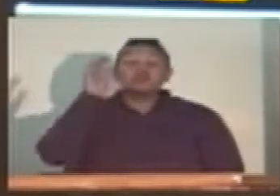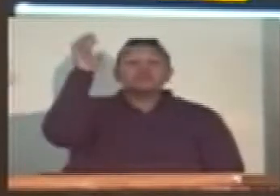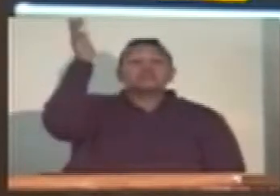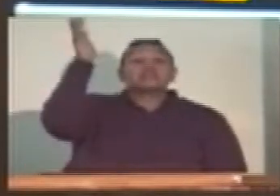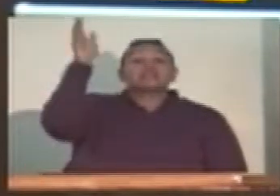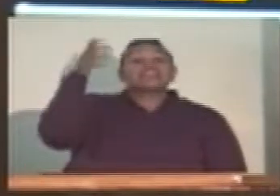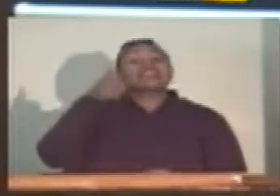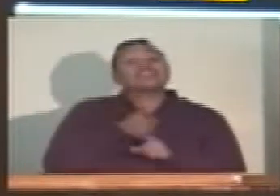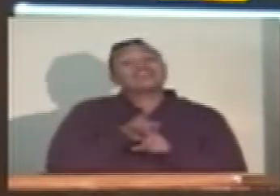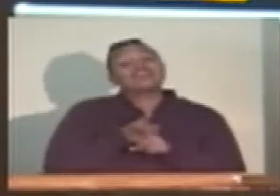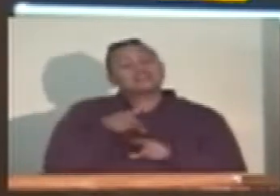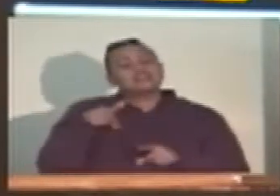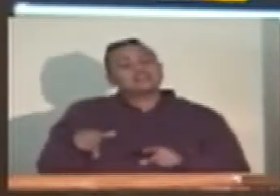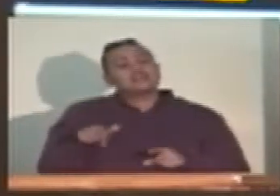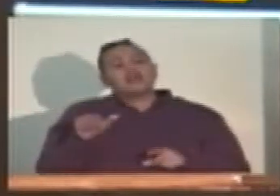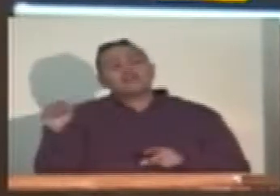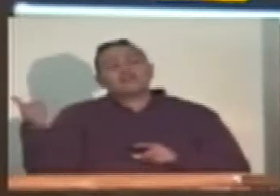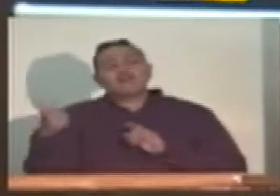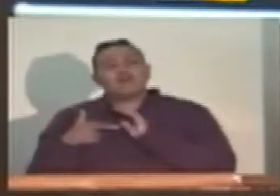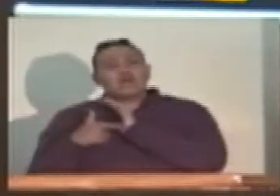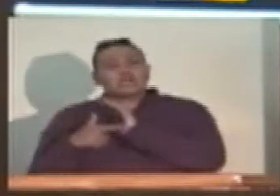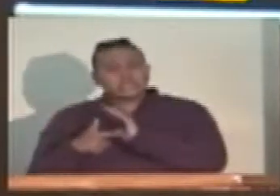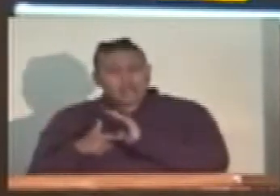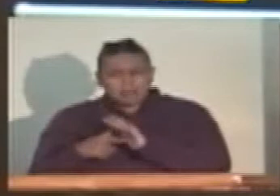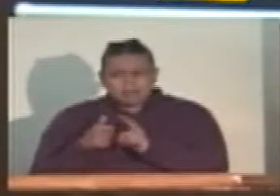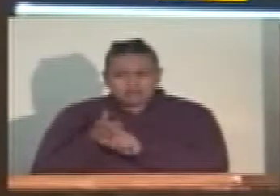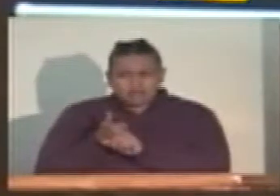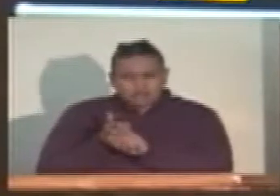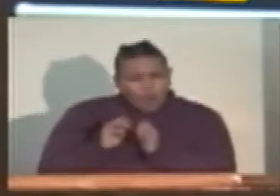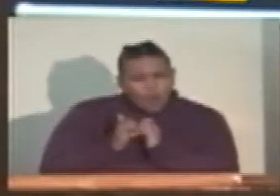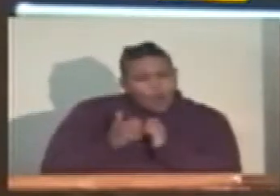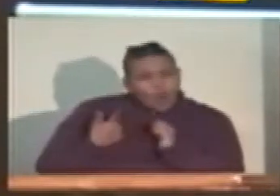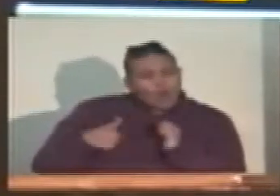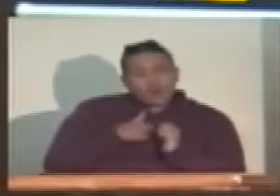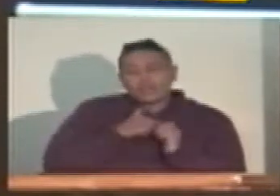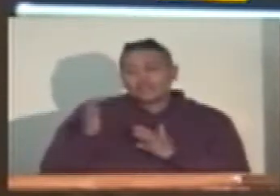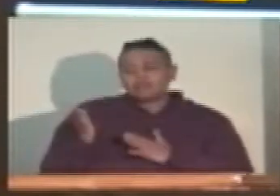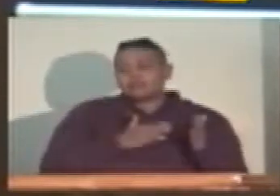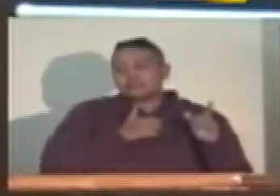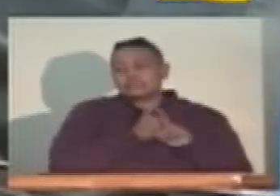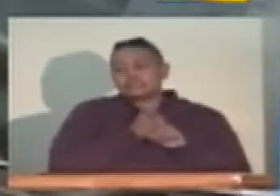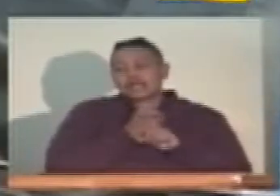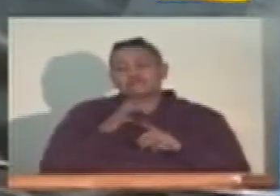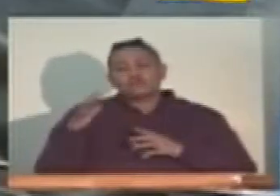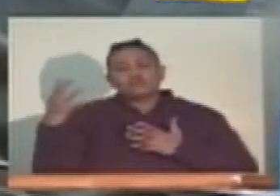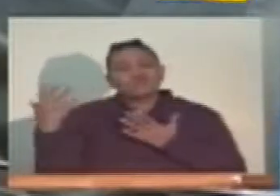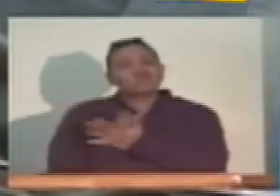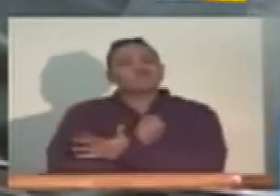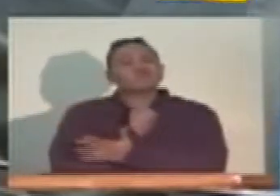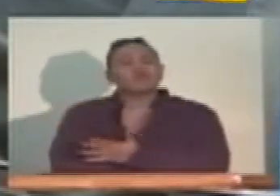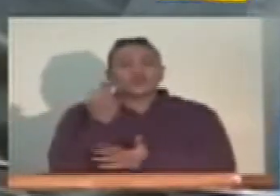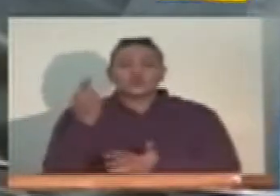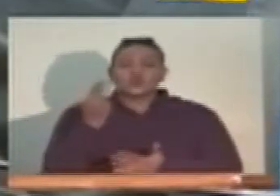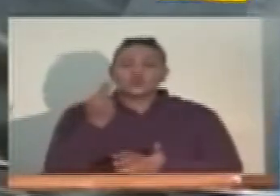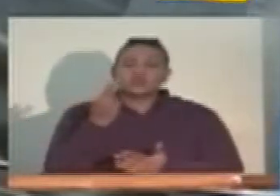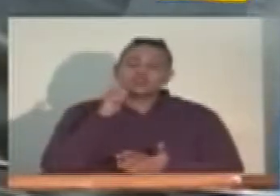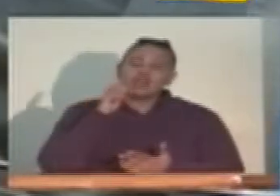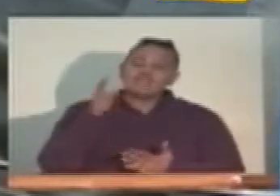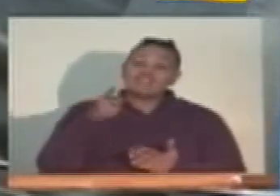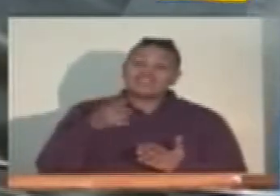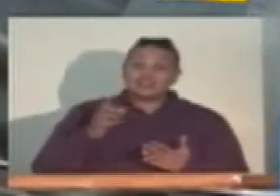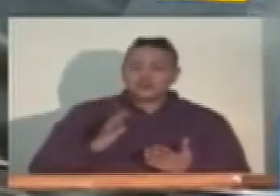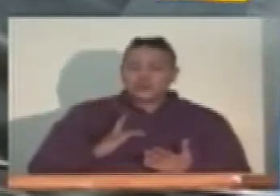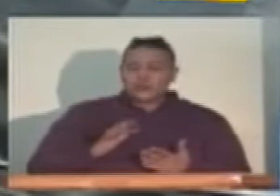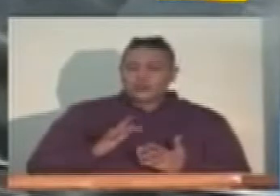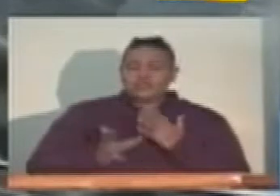Speaker, this is another example of how we intend to maximize the use of